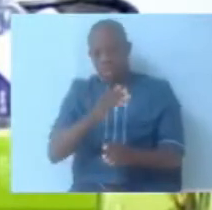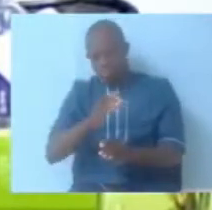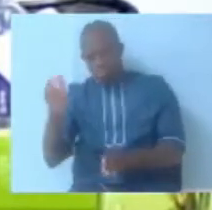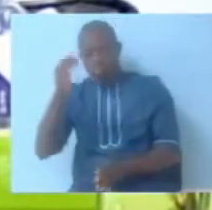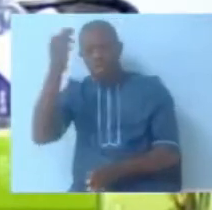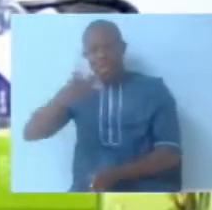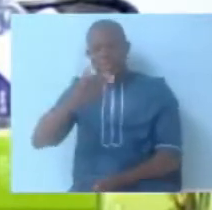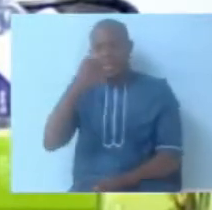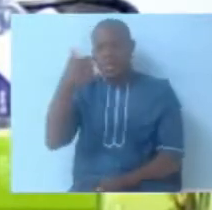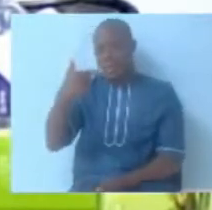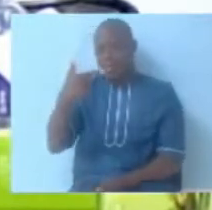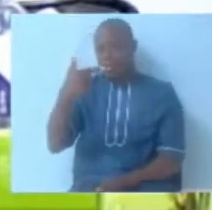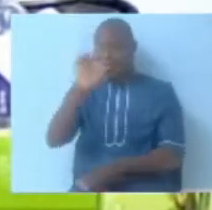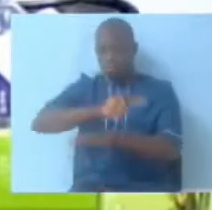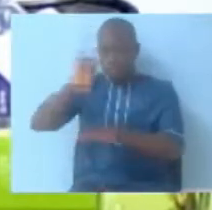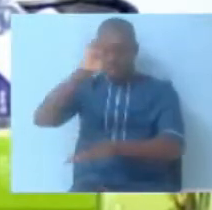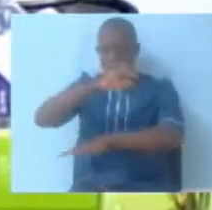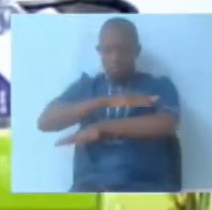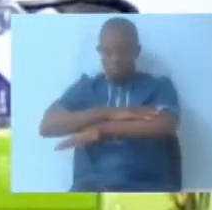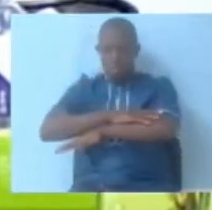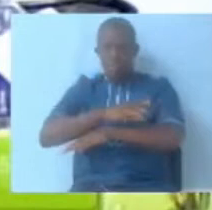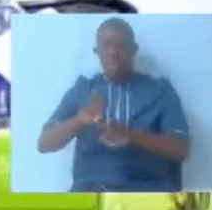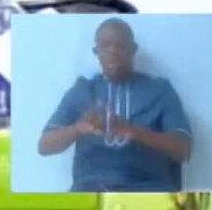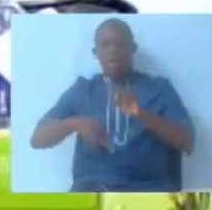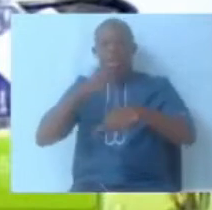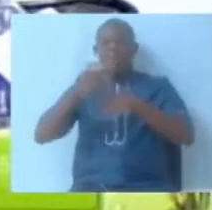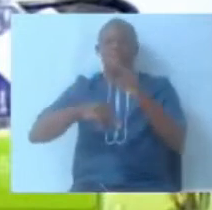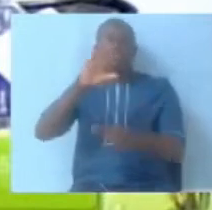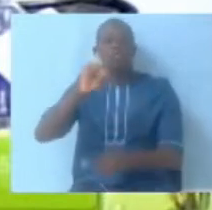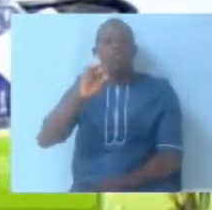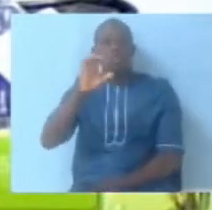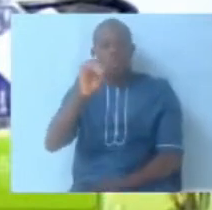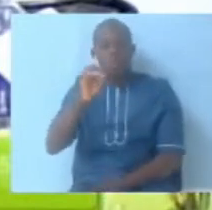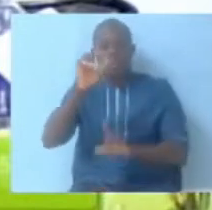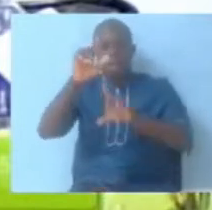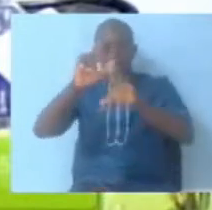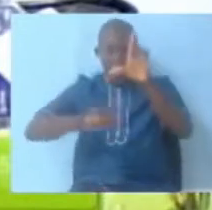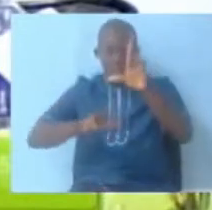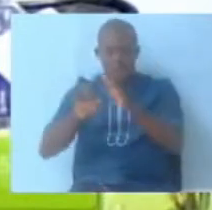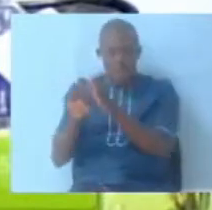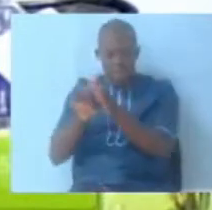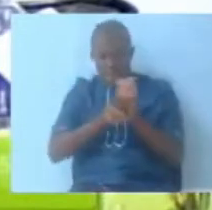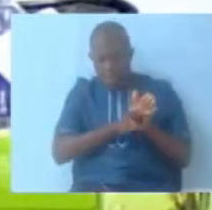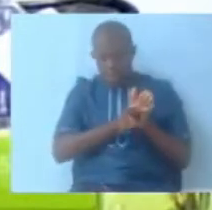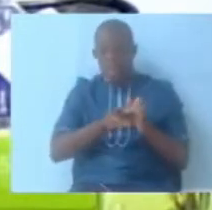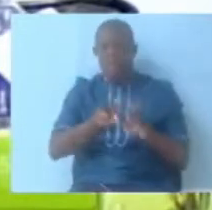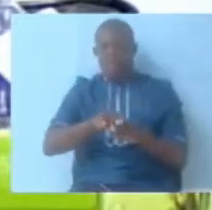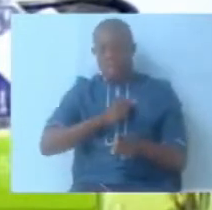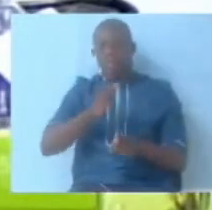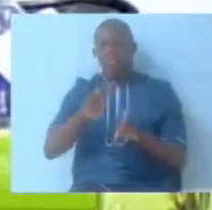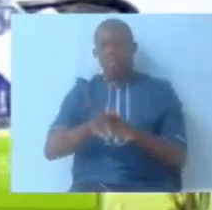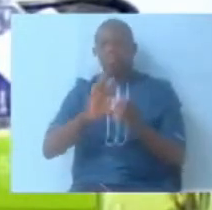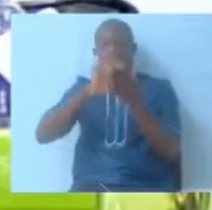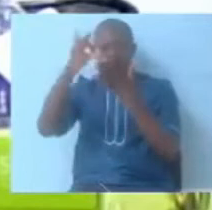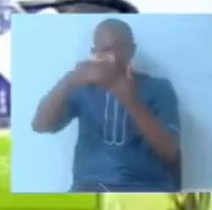82-87 ngoleke Nusrat karambungoto. After writing to the O-levels, I proceeded to St. Augustine's to do my sixth form. Ringan na O-level